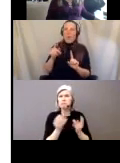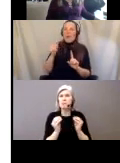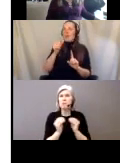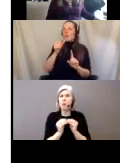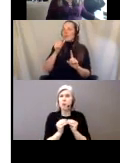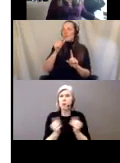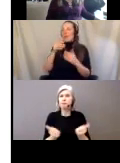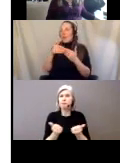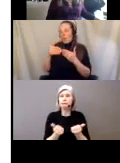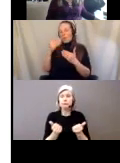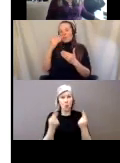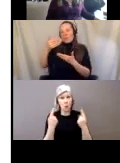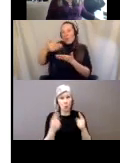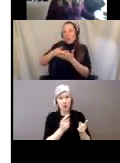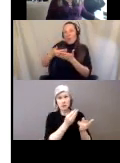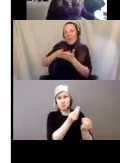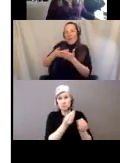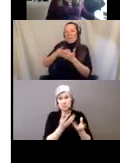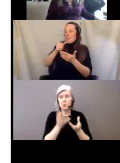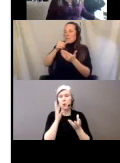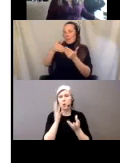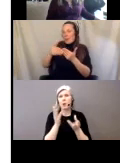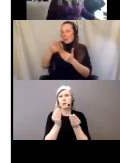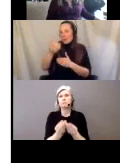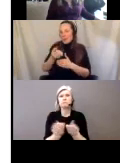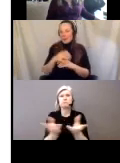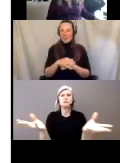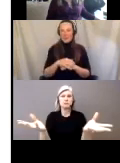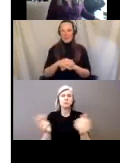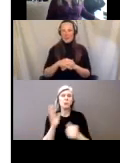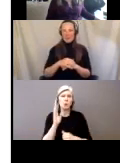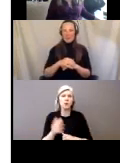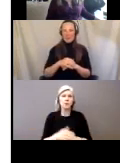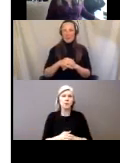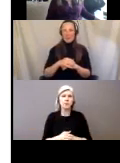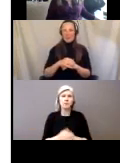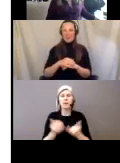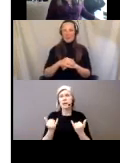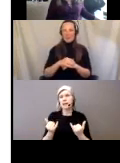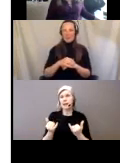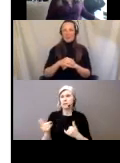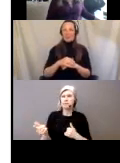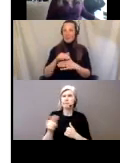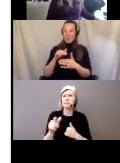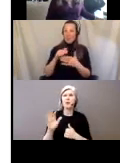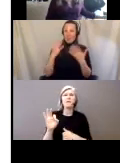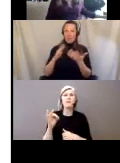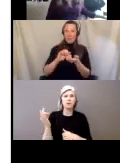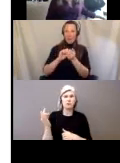will be sharing it with the public. I think we're going to do a couple of questions in French now. Great.